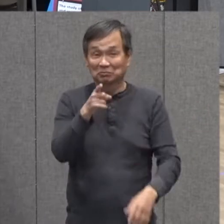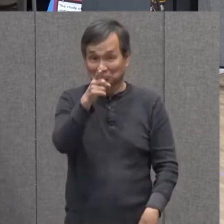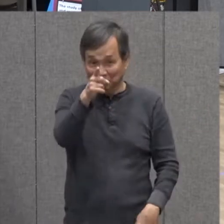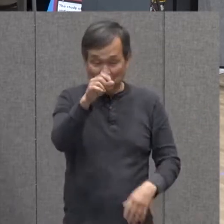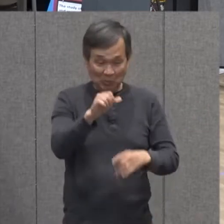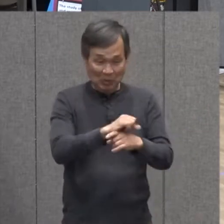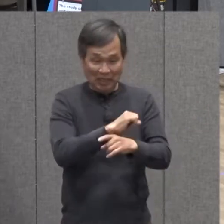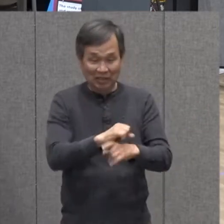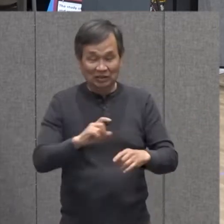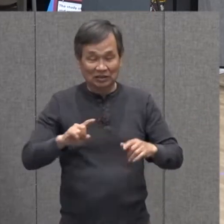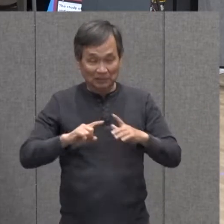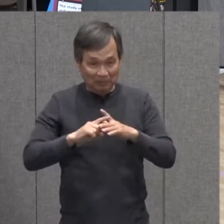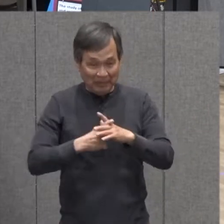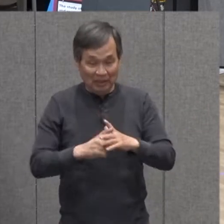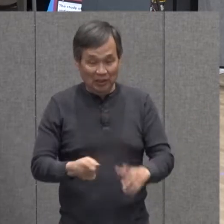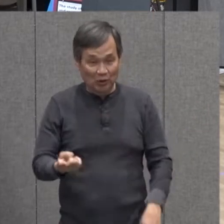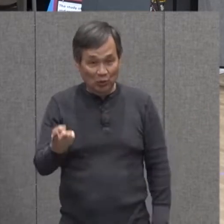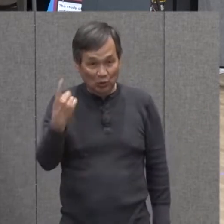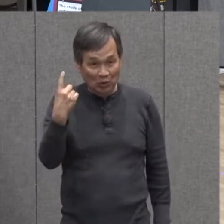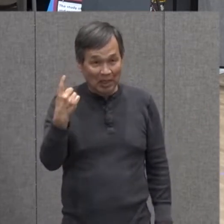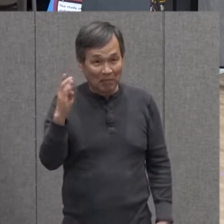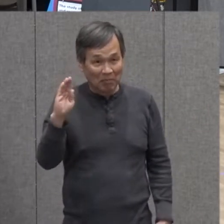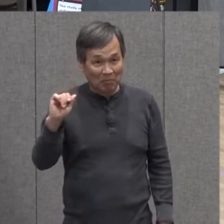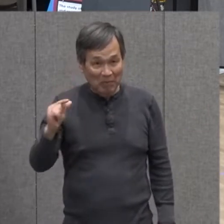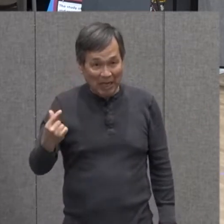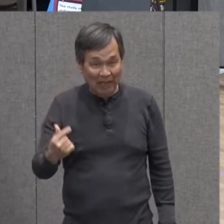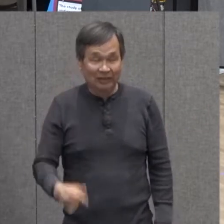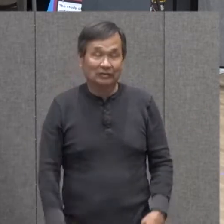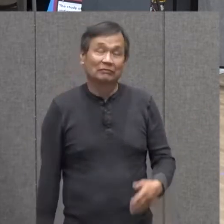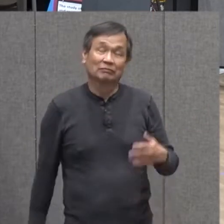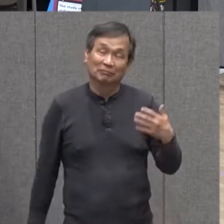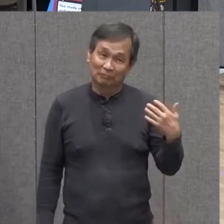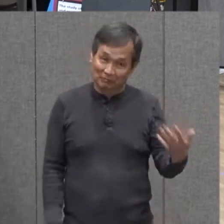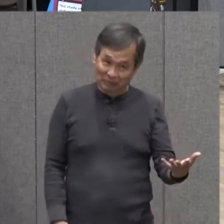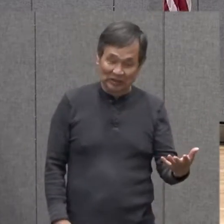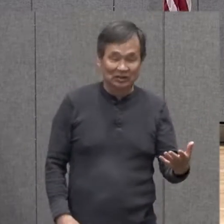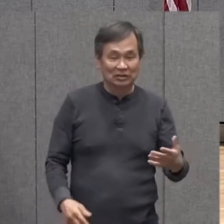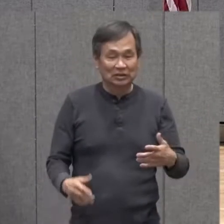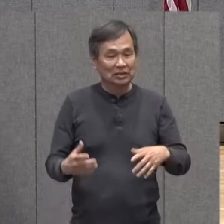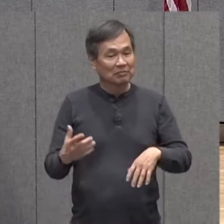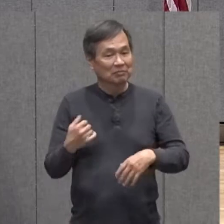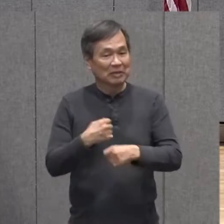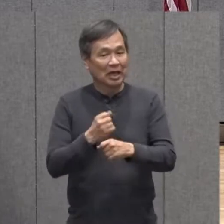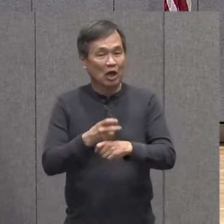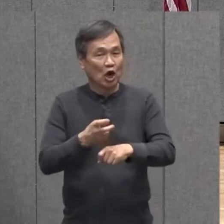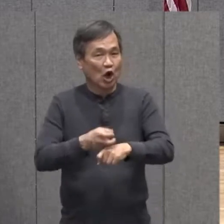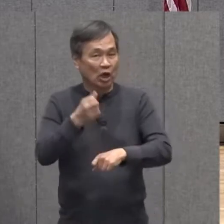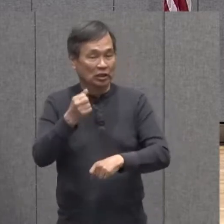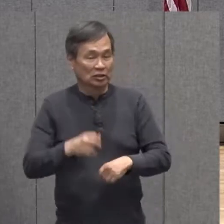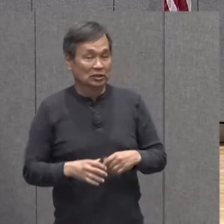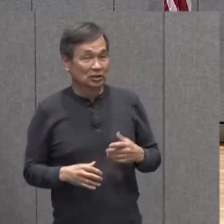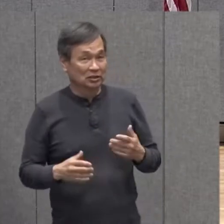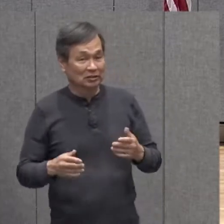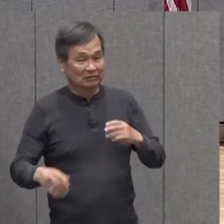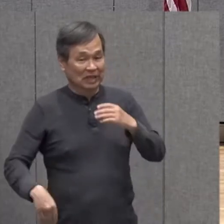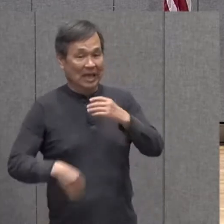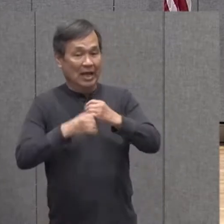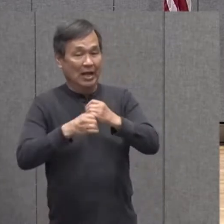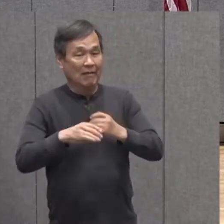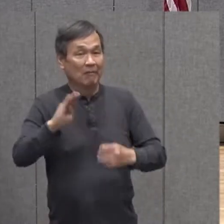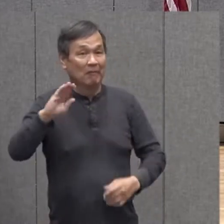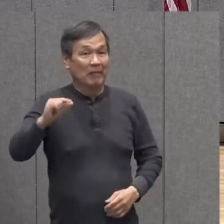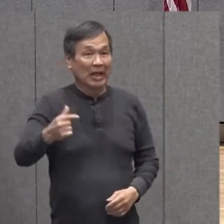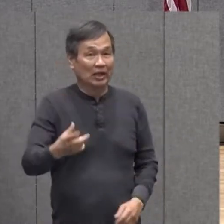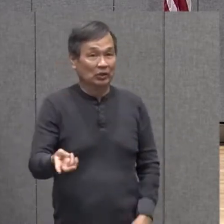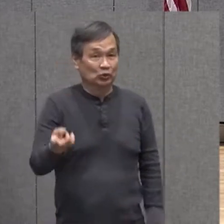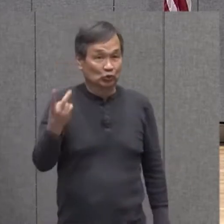with one plastic bag. Then we did some challenges with that one bag. Then we moved to 2 bags.